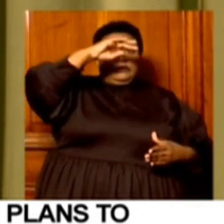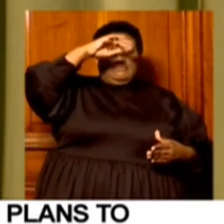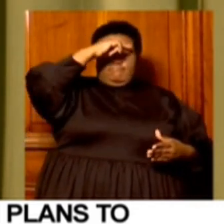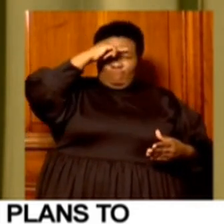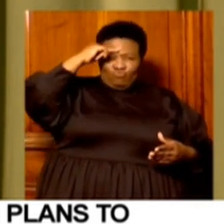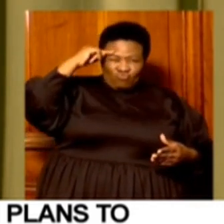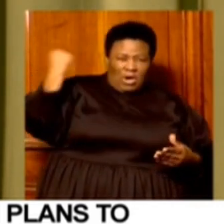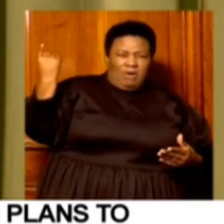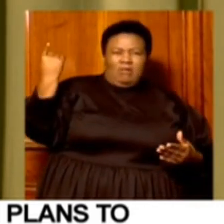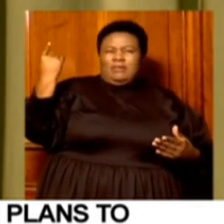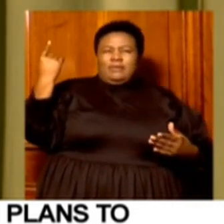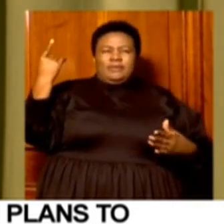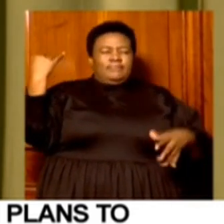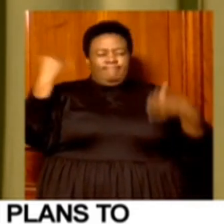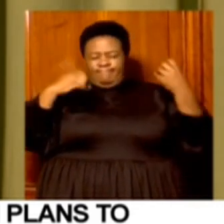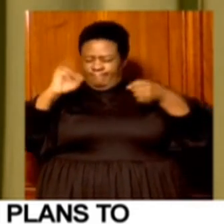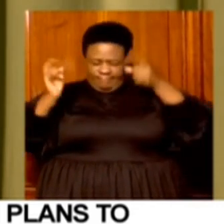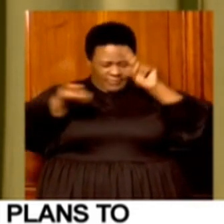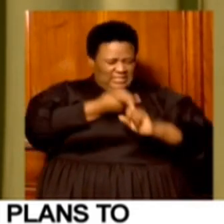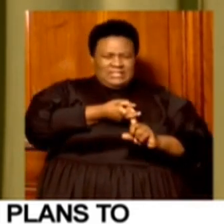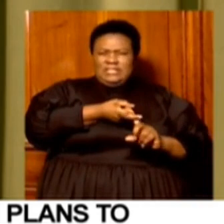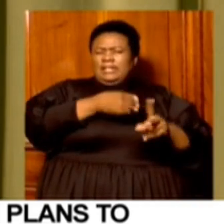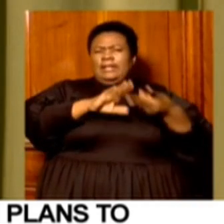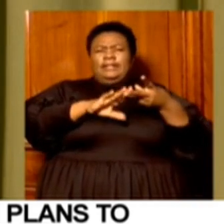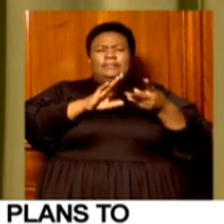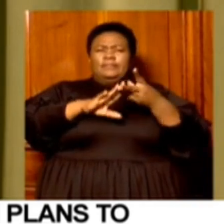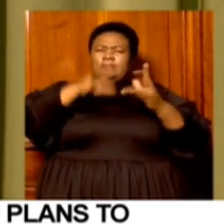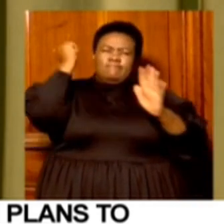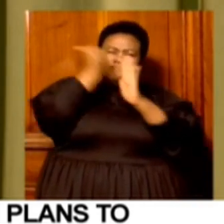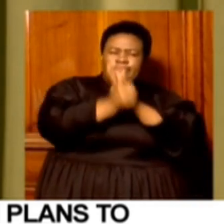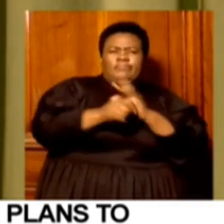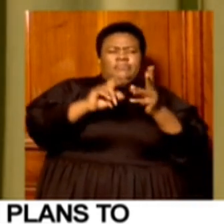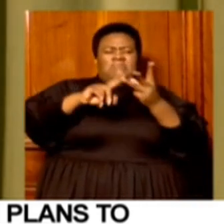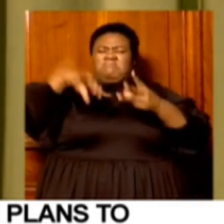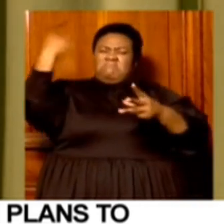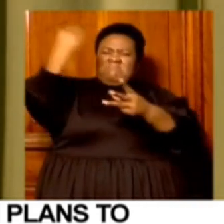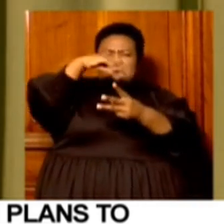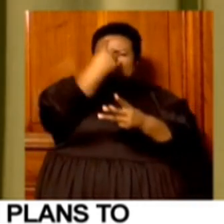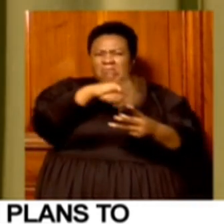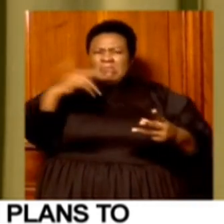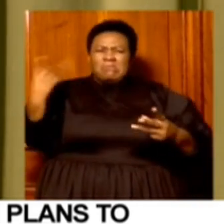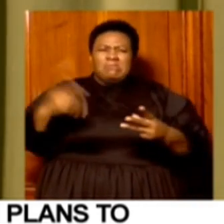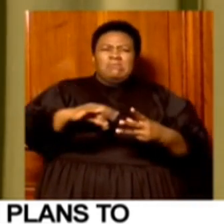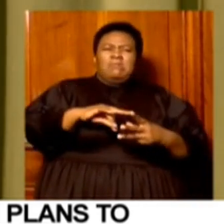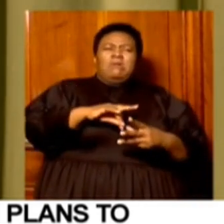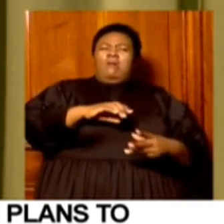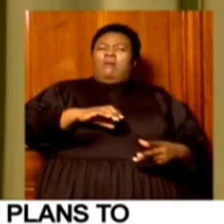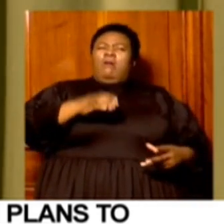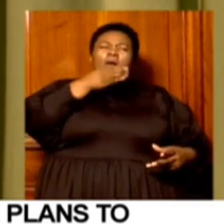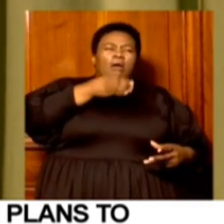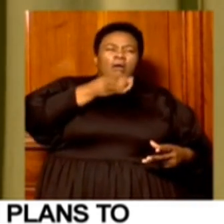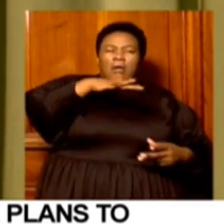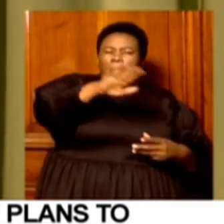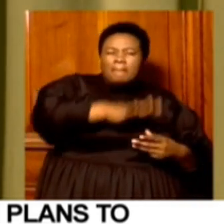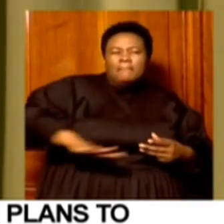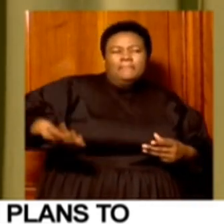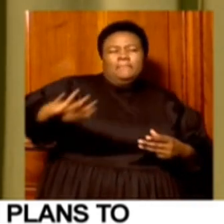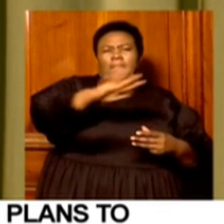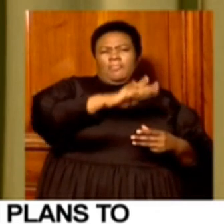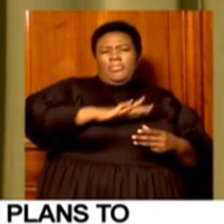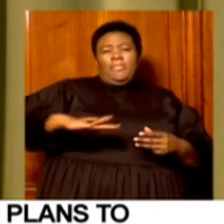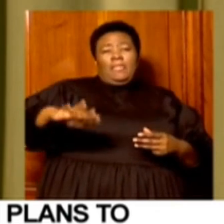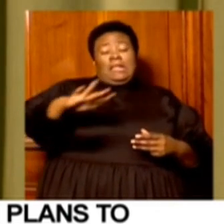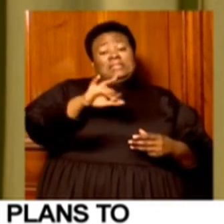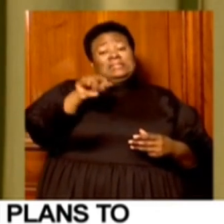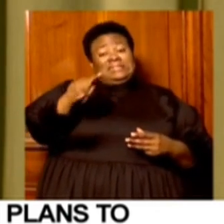in car accidents, people who had been beaten up in shebeens, in taverns. And this is